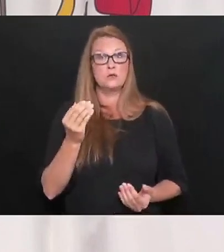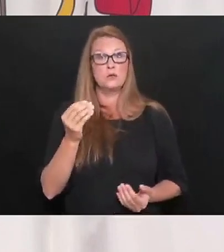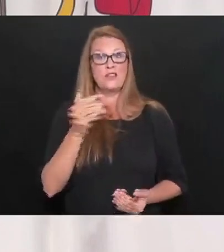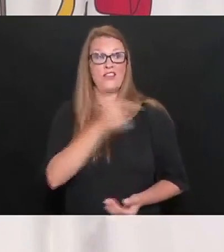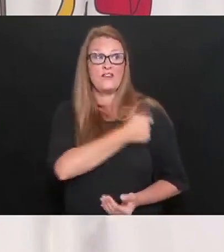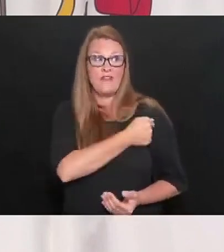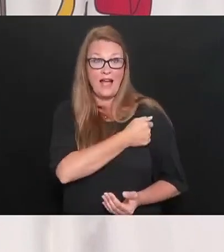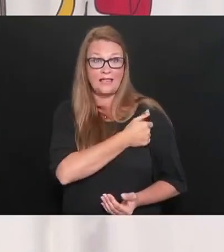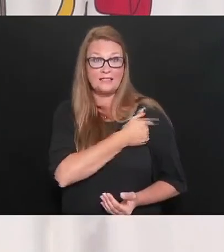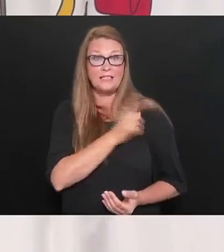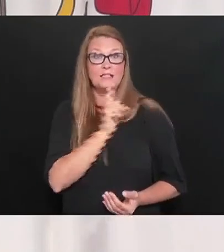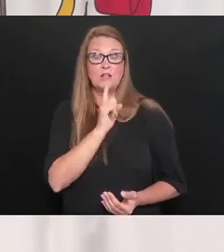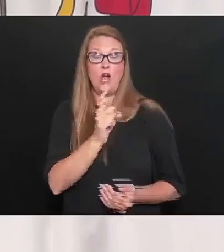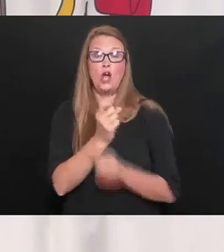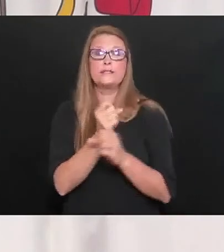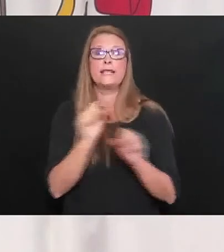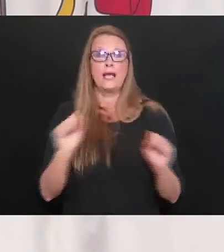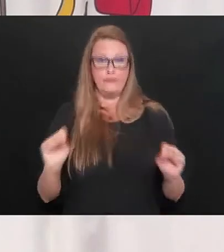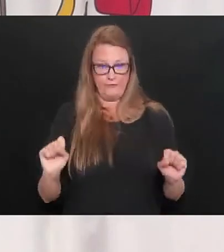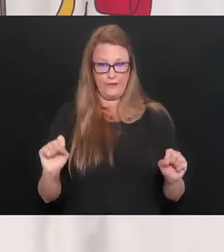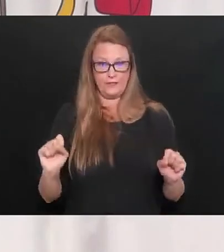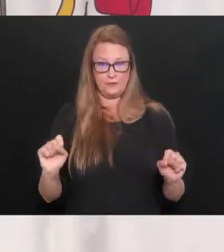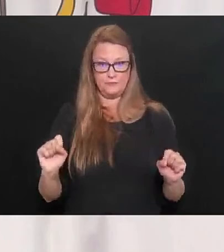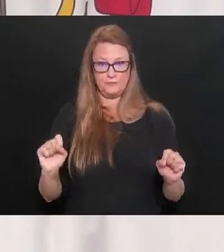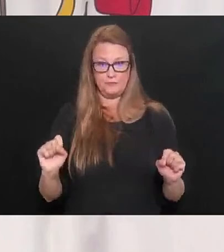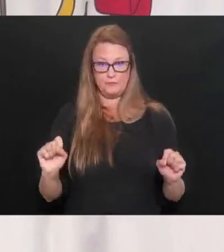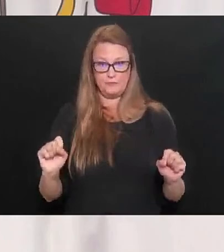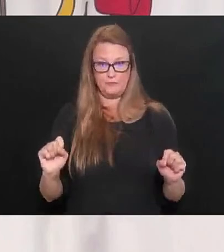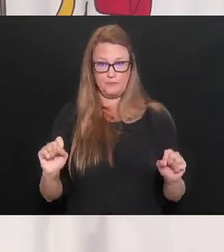are enormously safe. And we